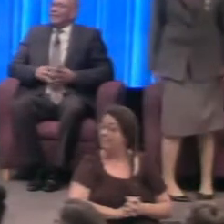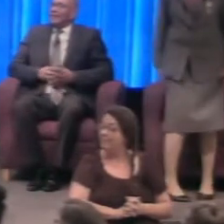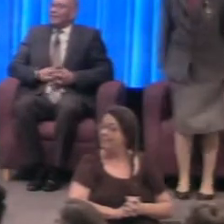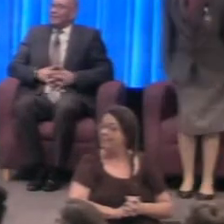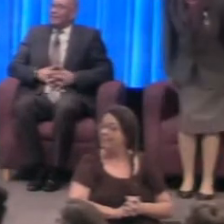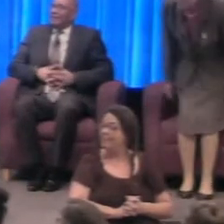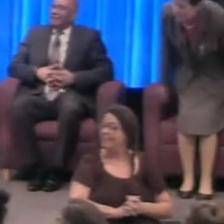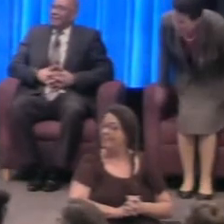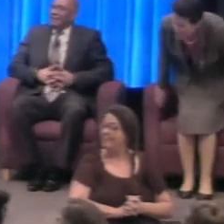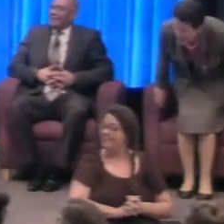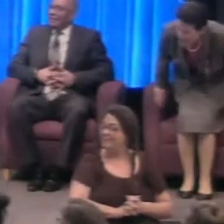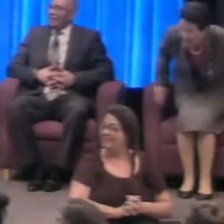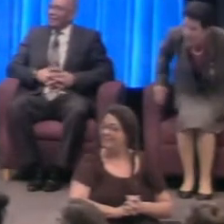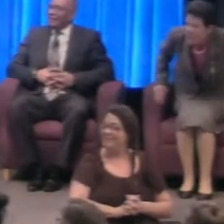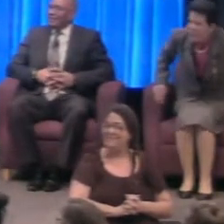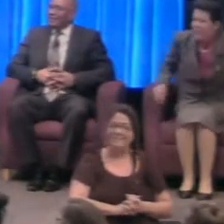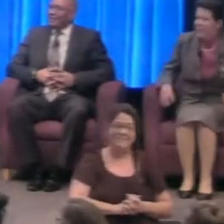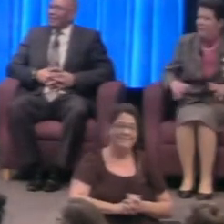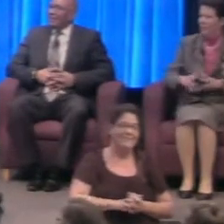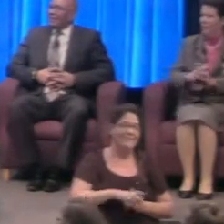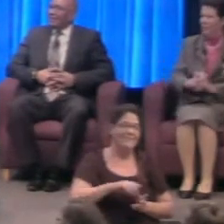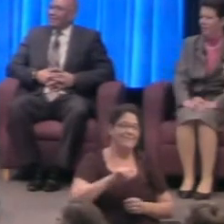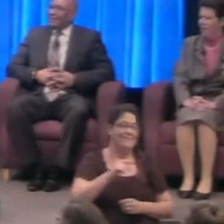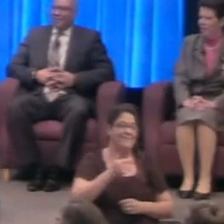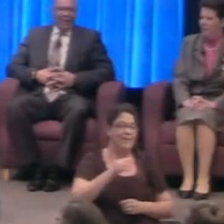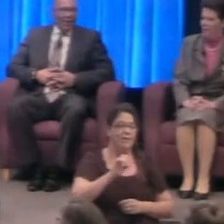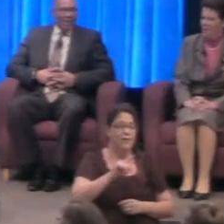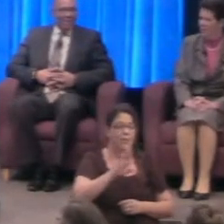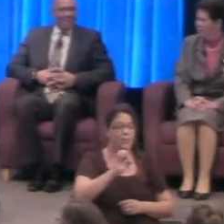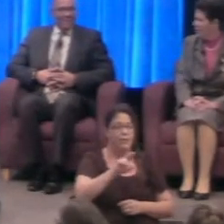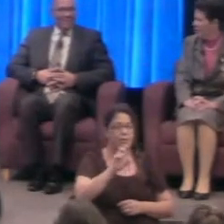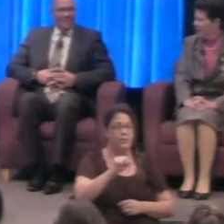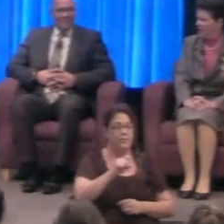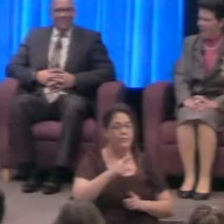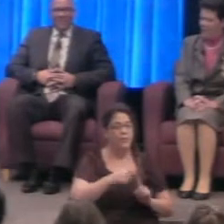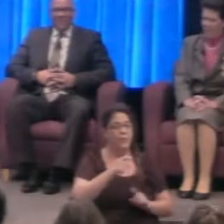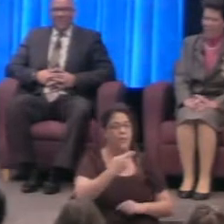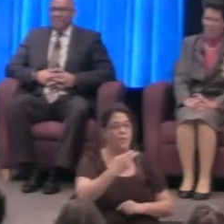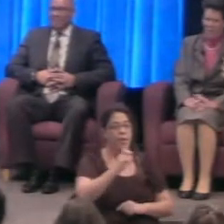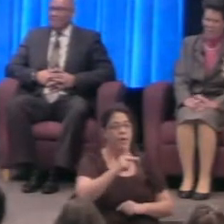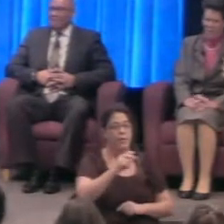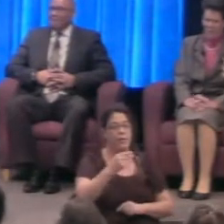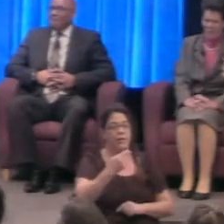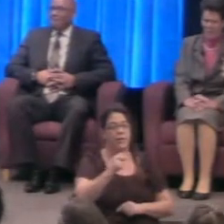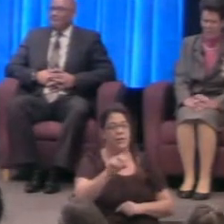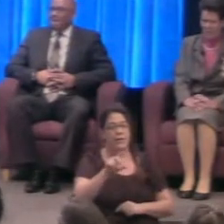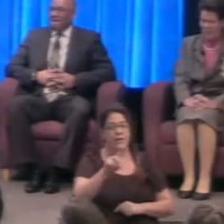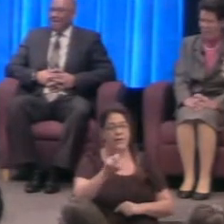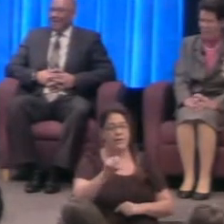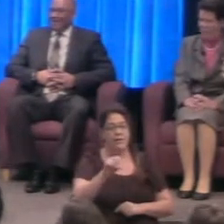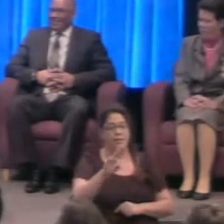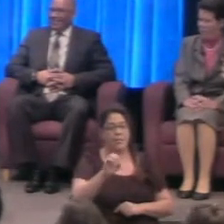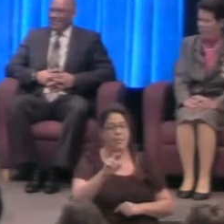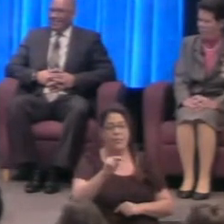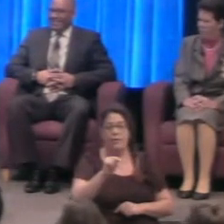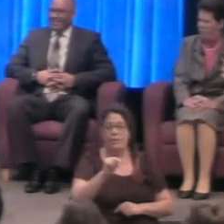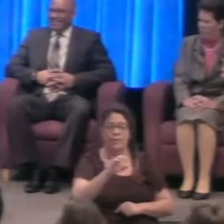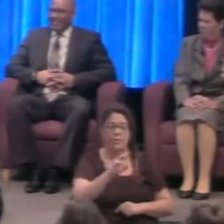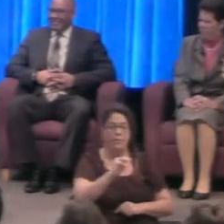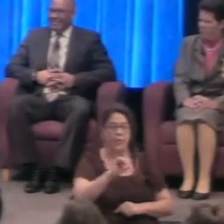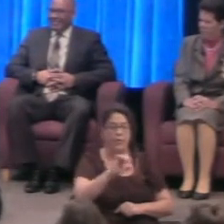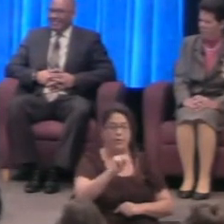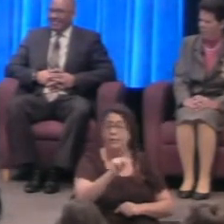At this time, Mr. Greg Burns, on behalf of Lockheed Martin Director, would like to congratulate Ms. Miller. Mr. Burns, will you please come